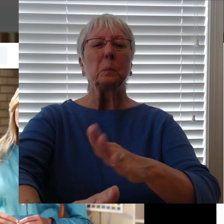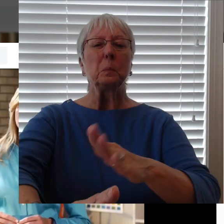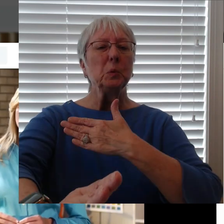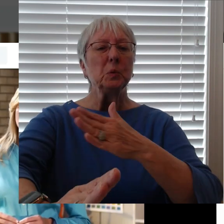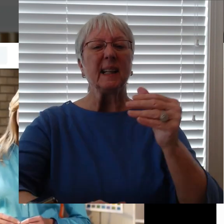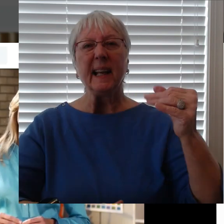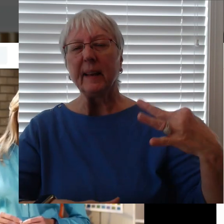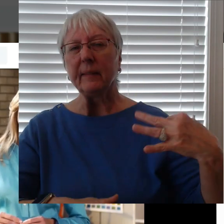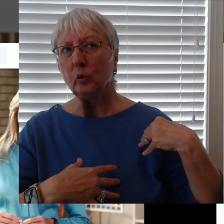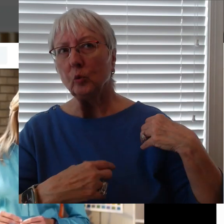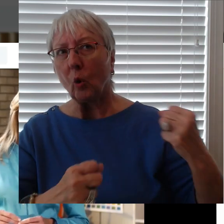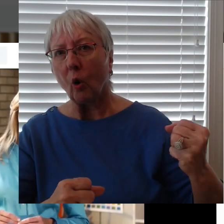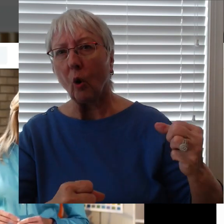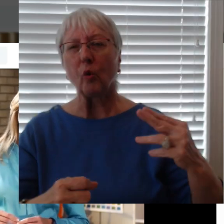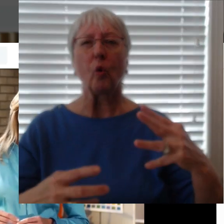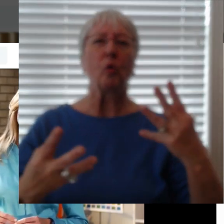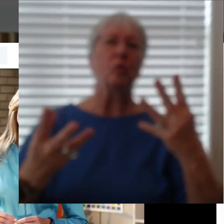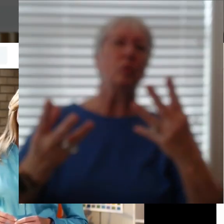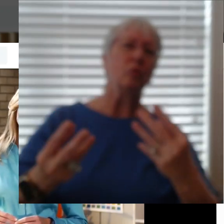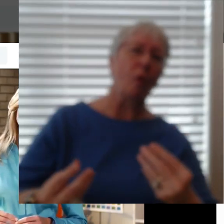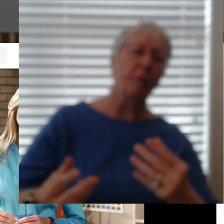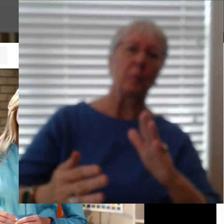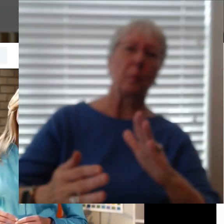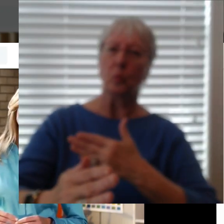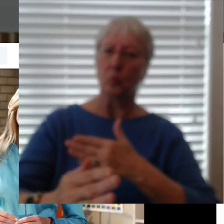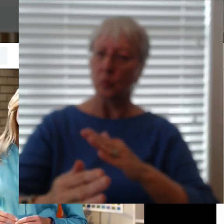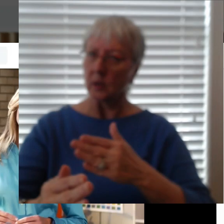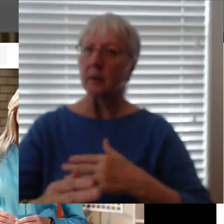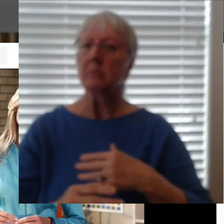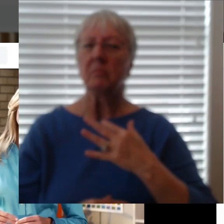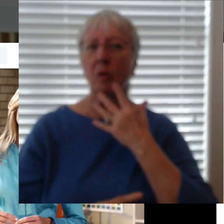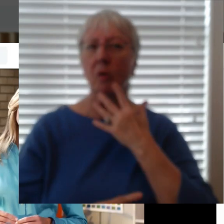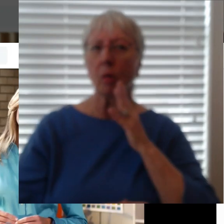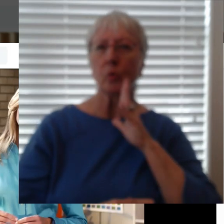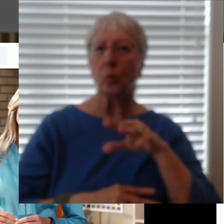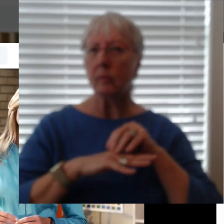something about the vitality of the music and the experience.